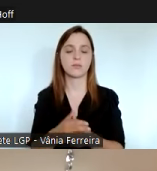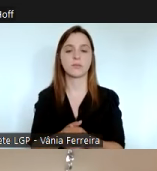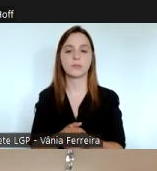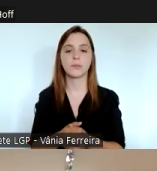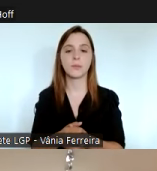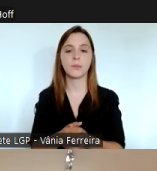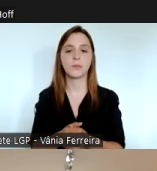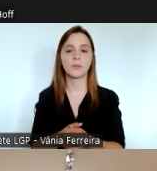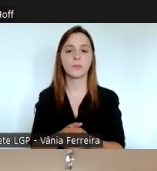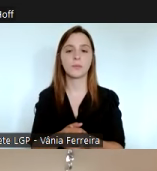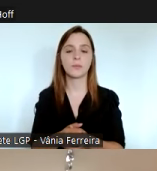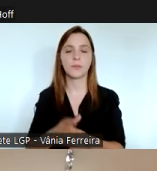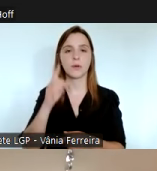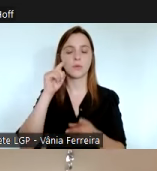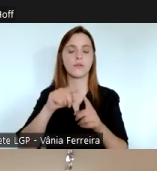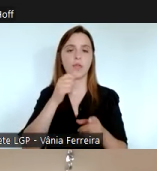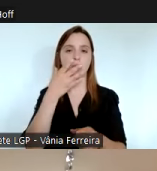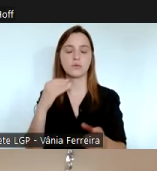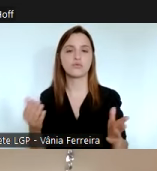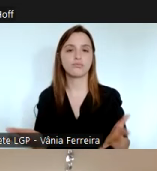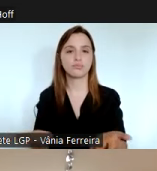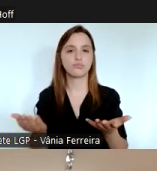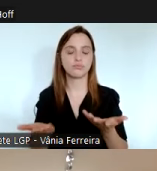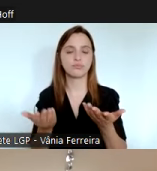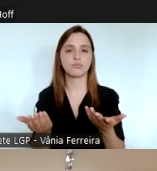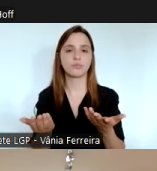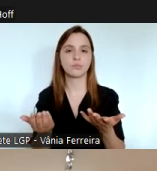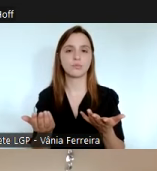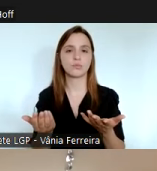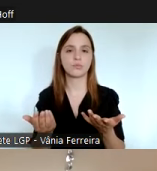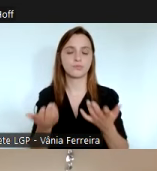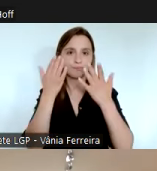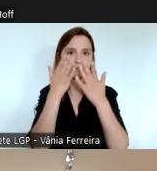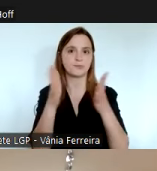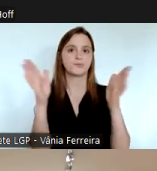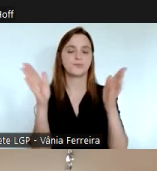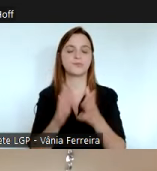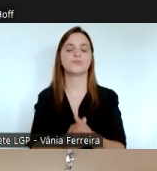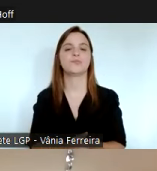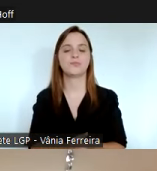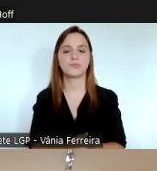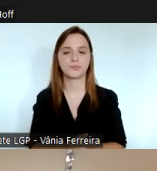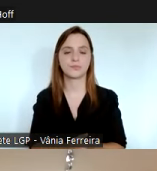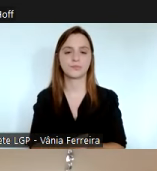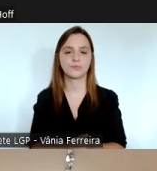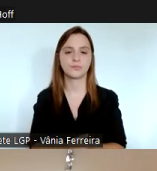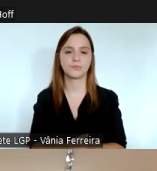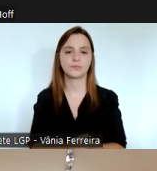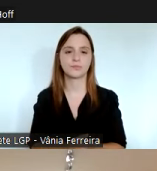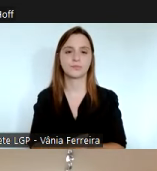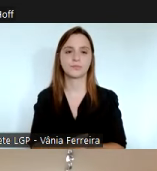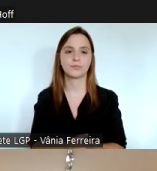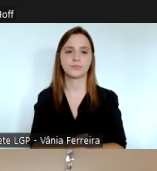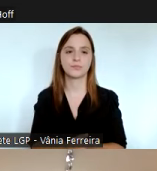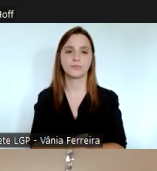to encourage students to broaden their horizons. We started our journey on the local